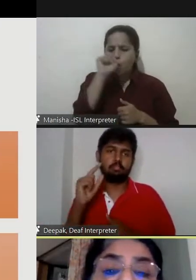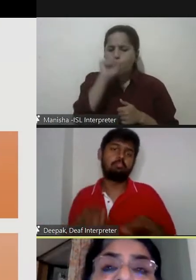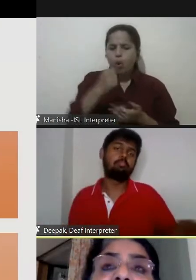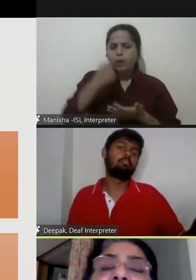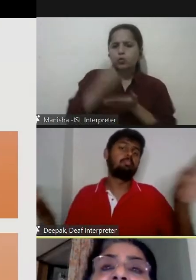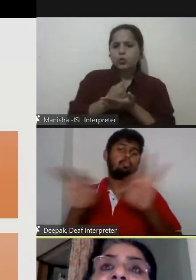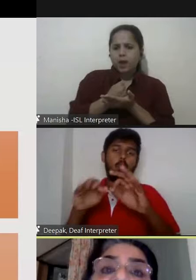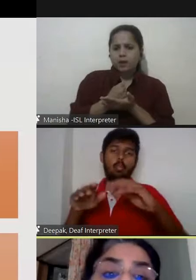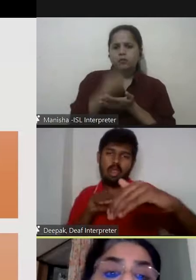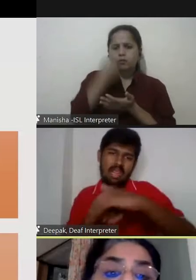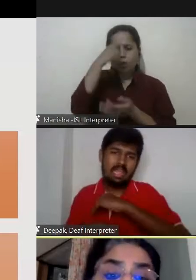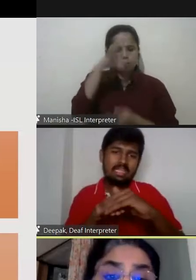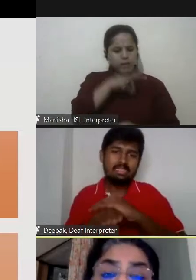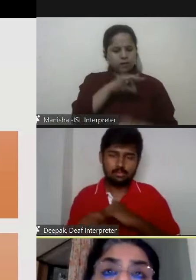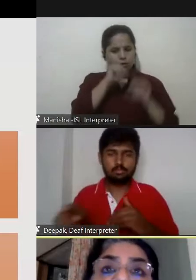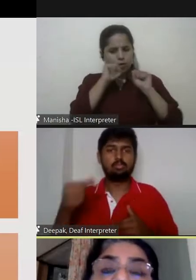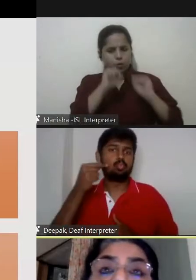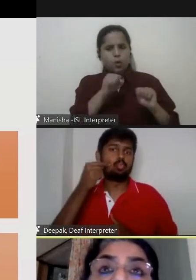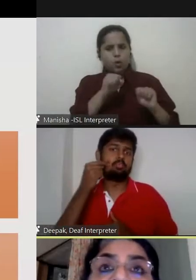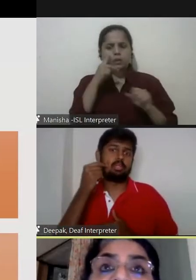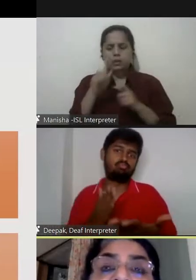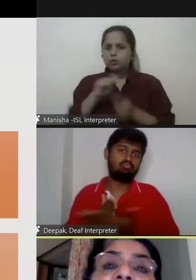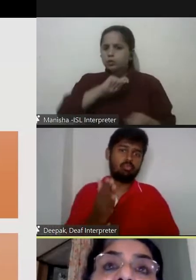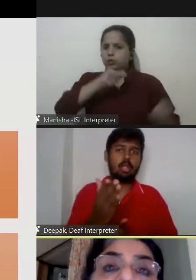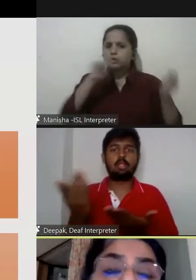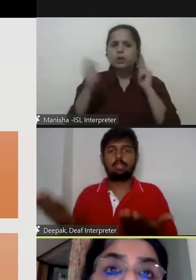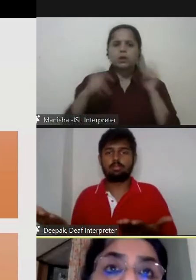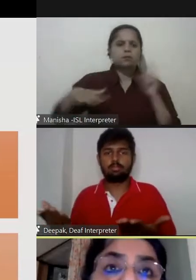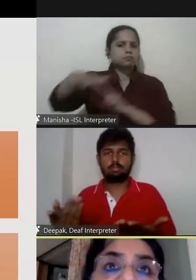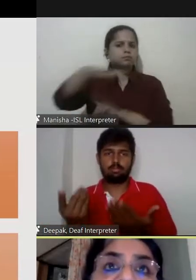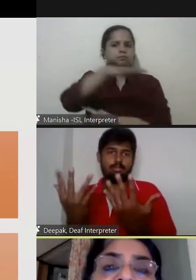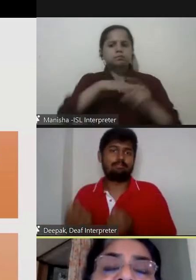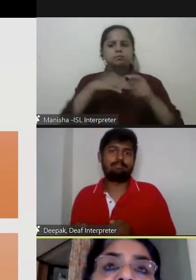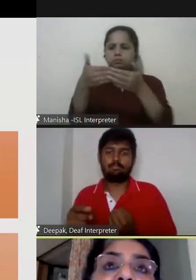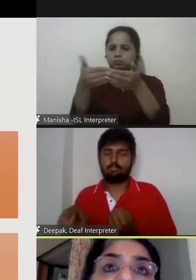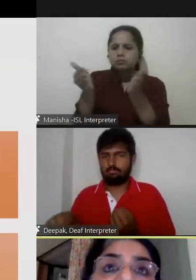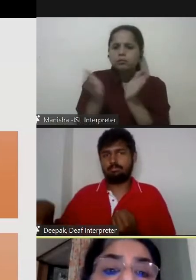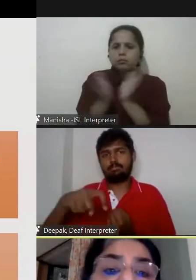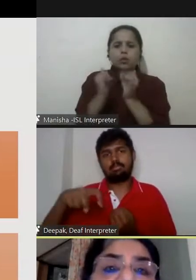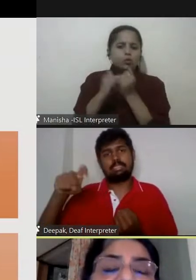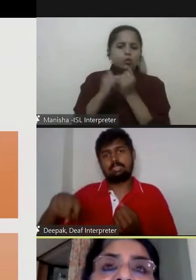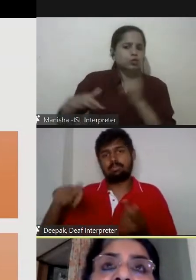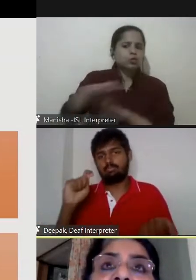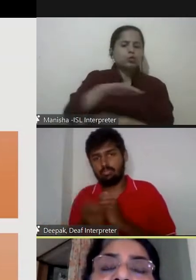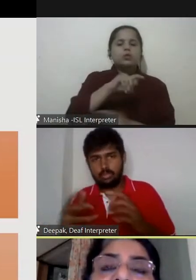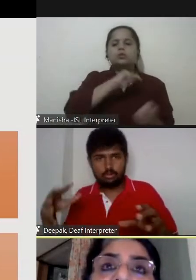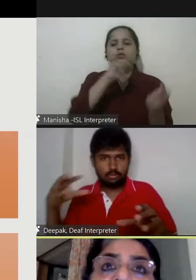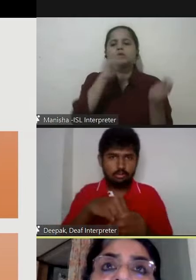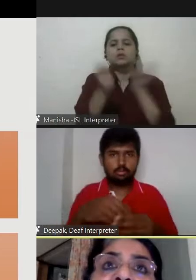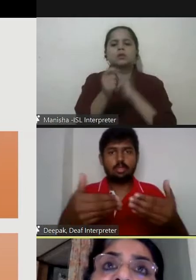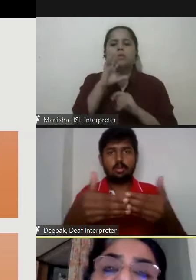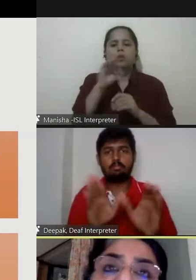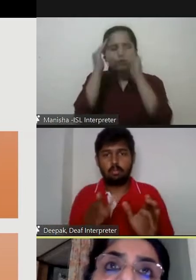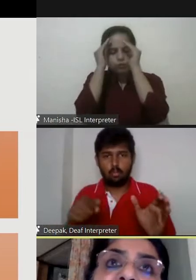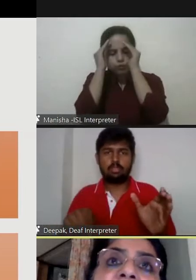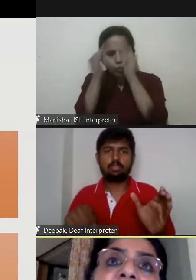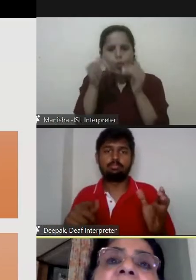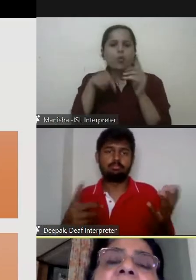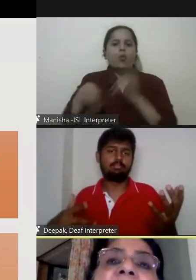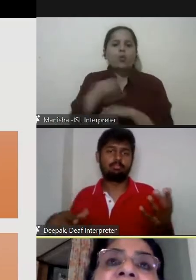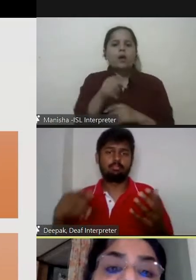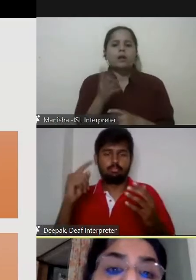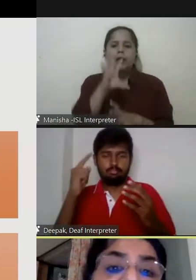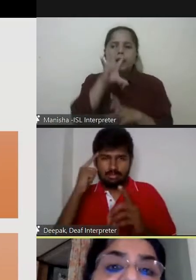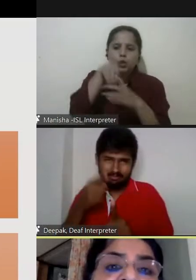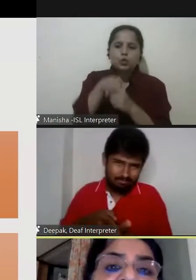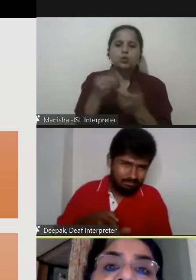and influencing change in communities and social change by focusing on inclusion and looking at